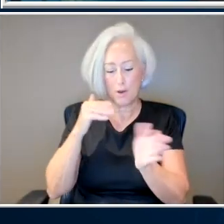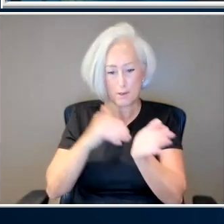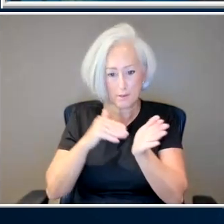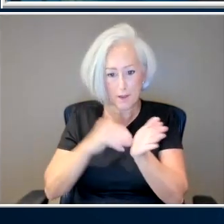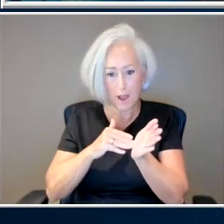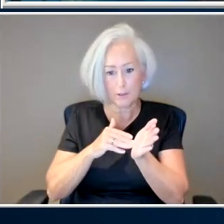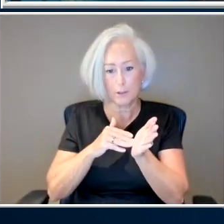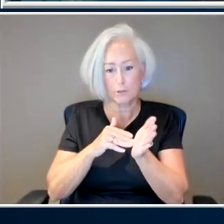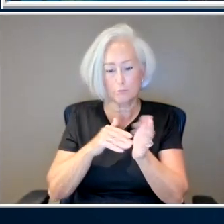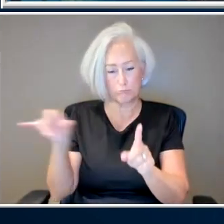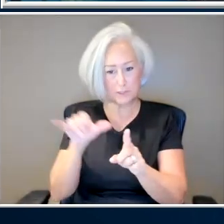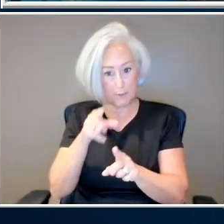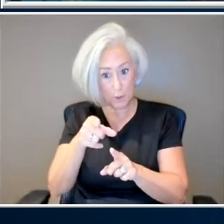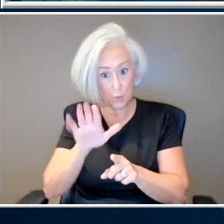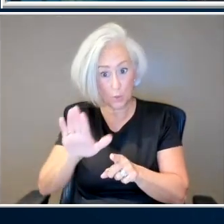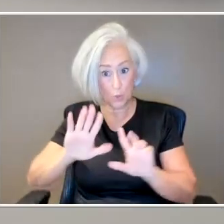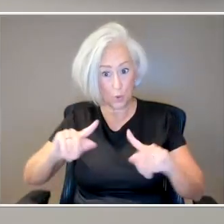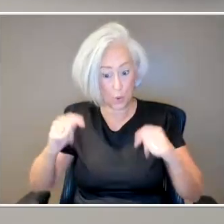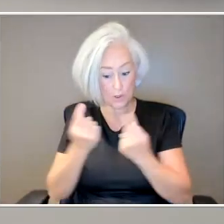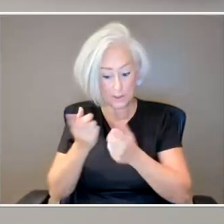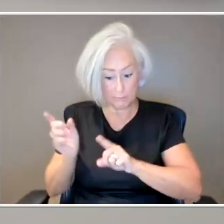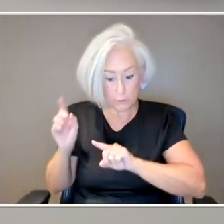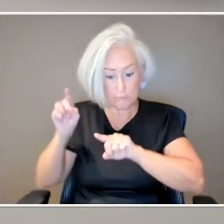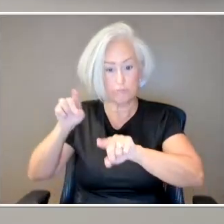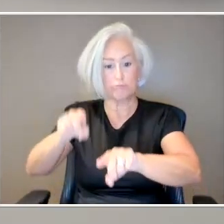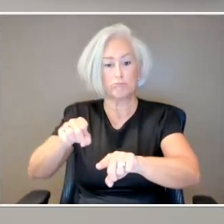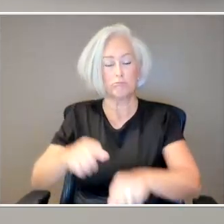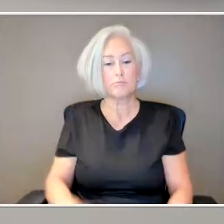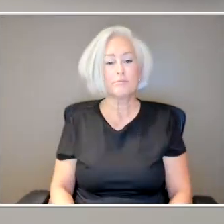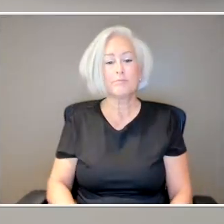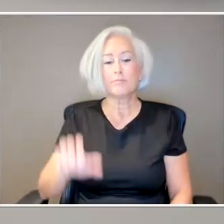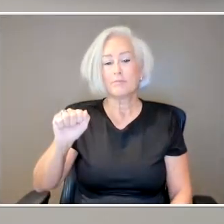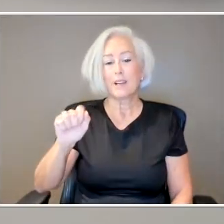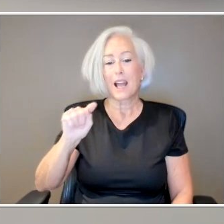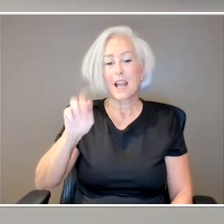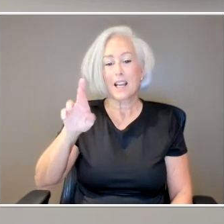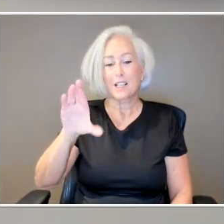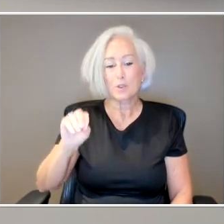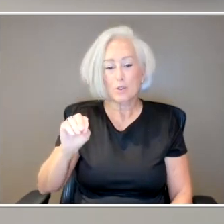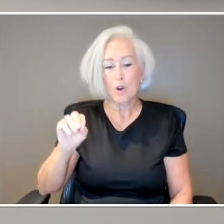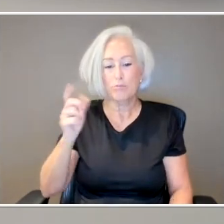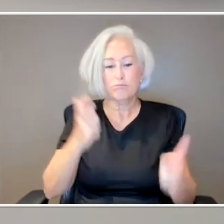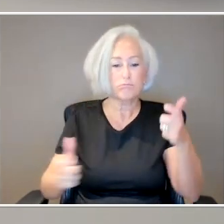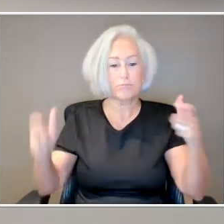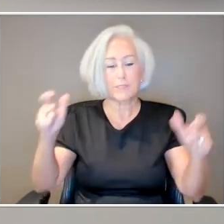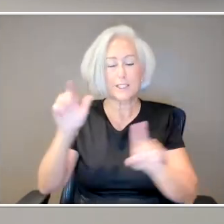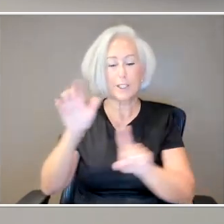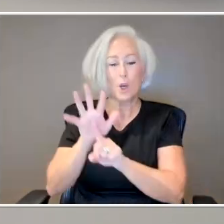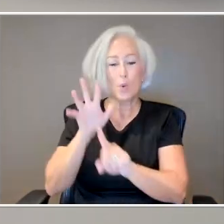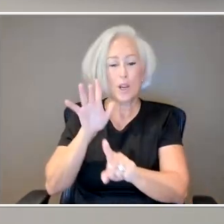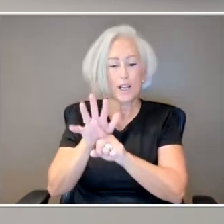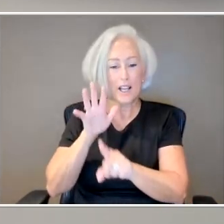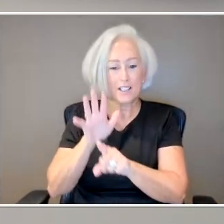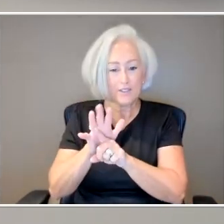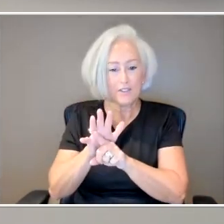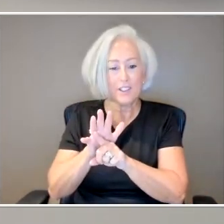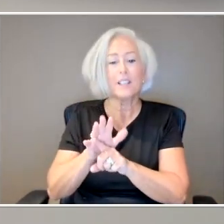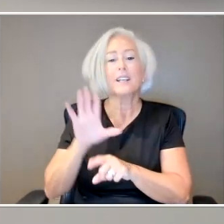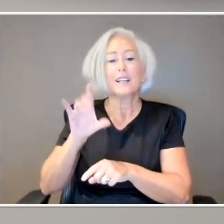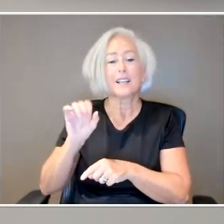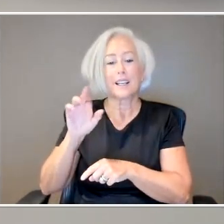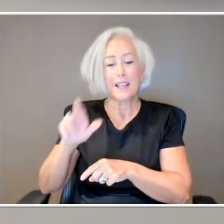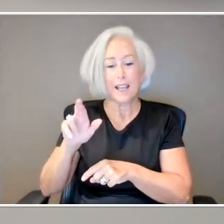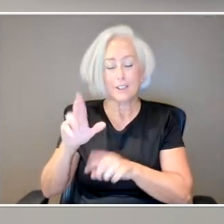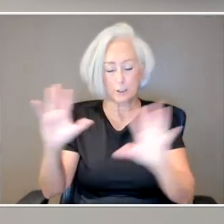your team to be there? Well, ASTRO is the biggest radiation oncology conference in the world.